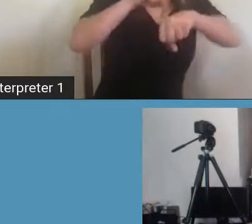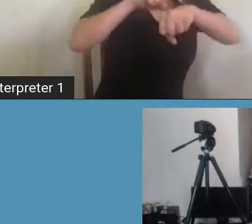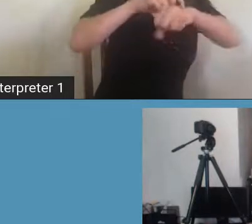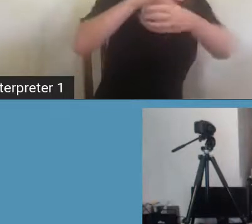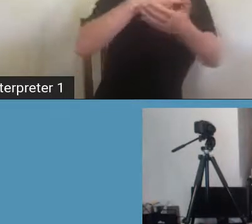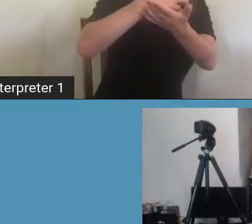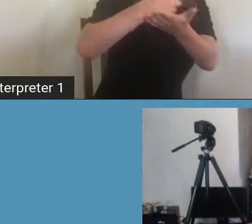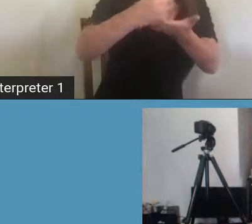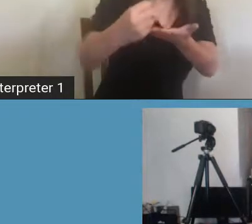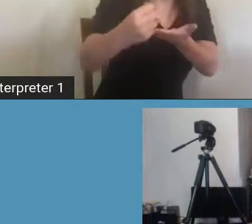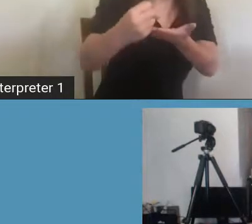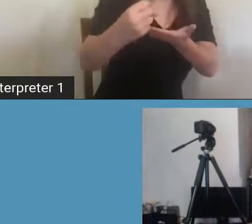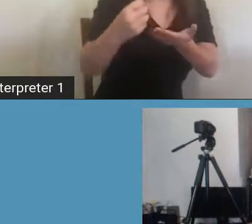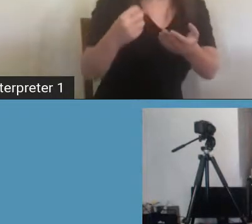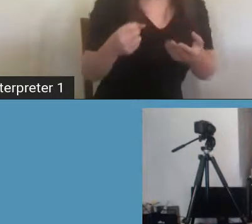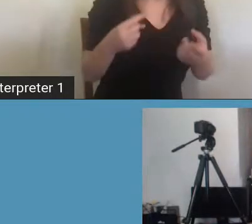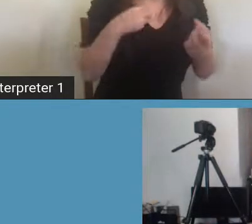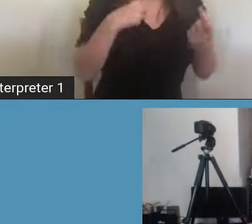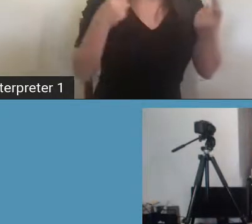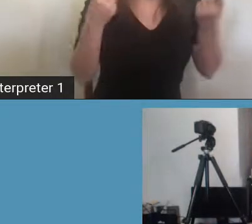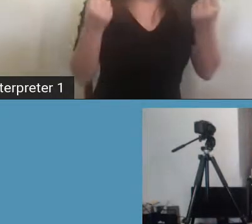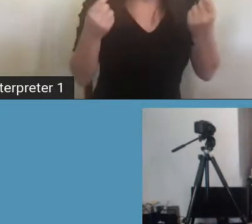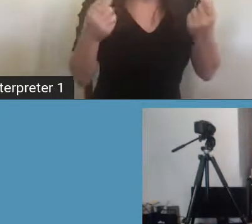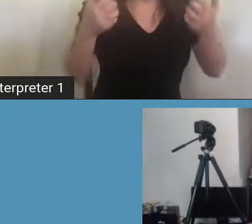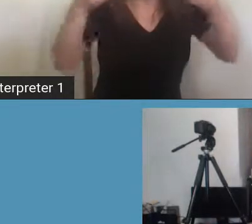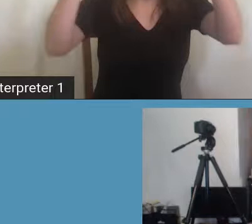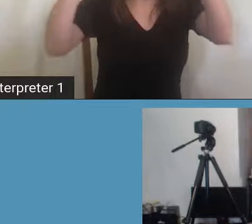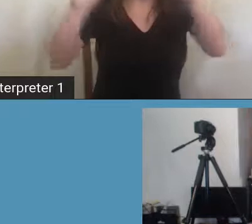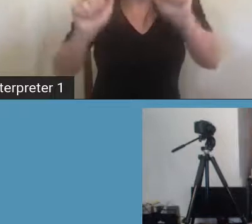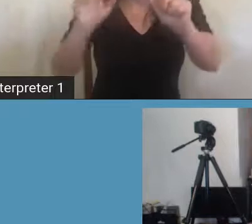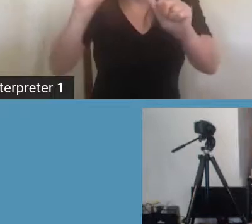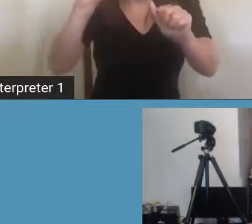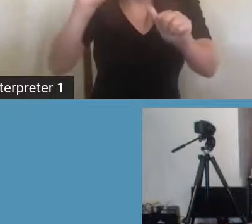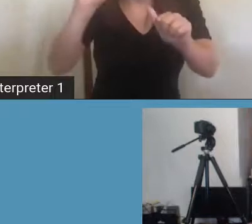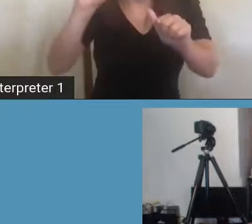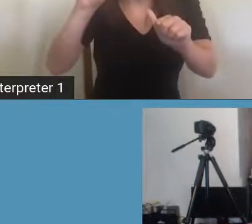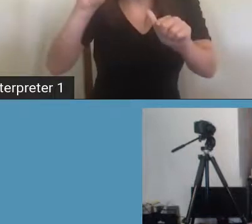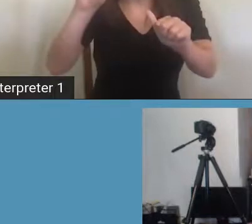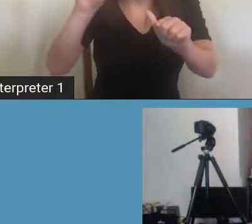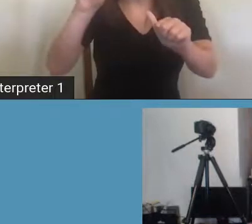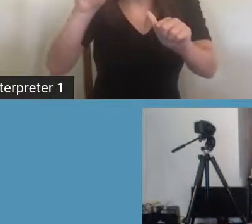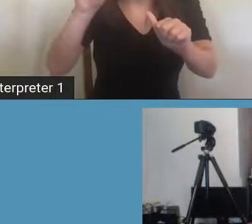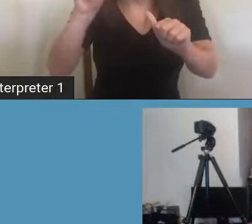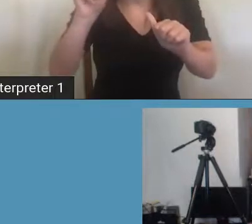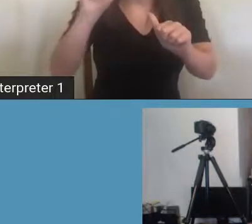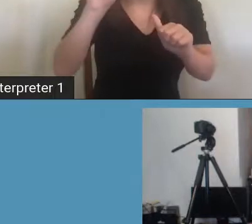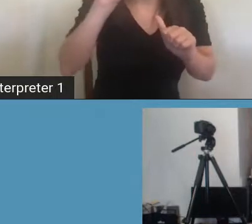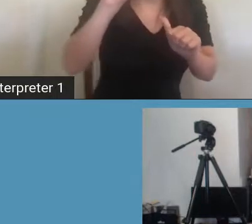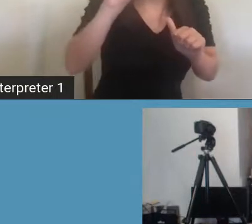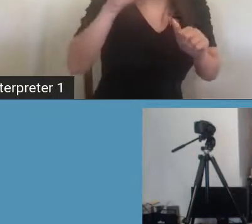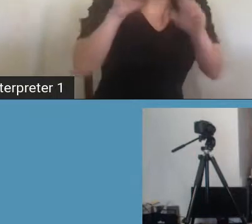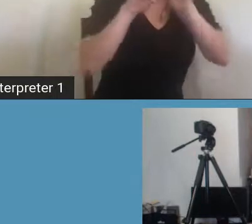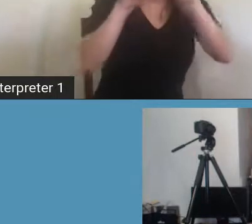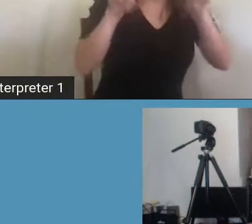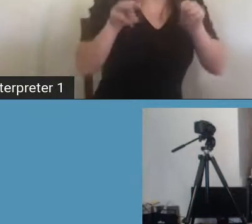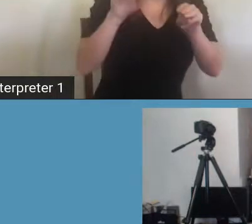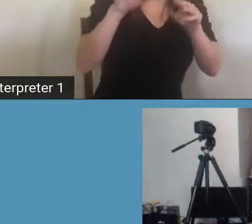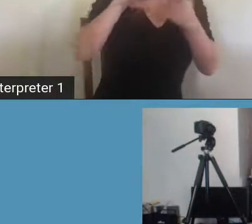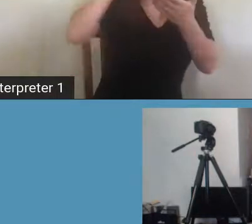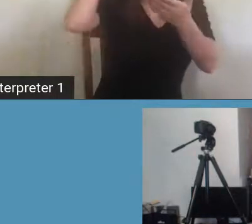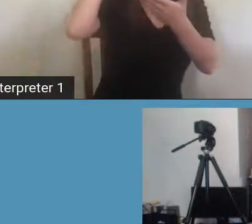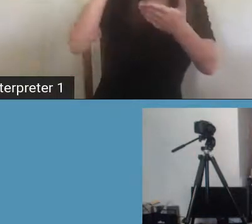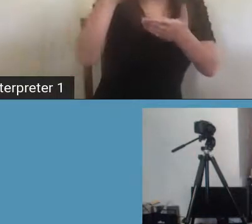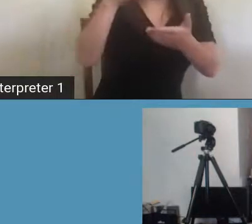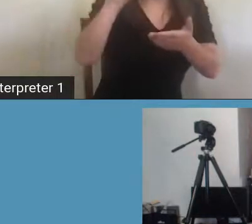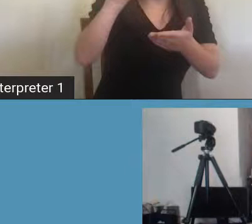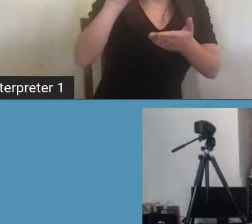questions are to repost them in the forum that'll be on the Museum Learning Hub website. And we